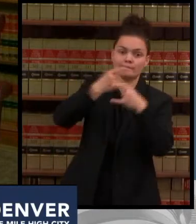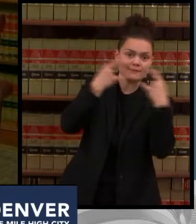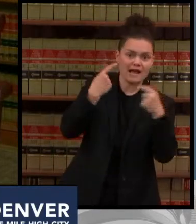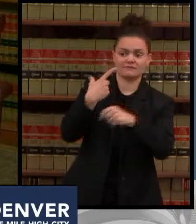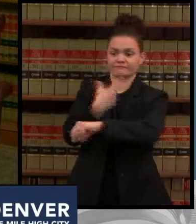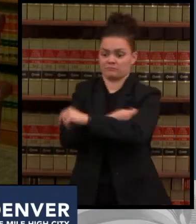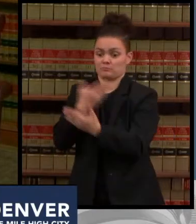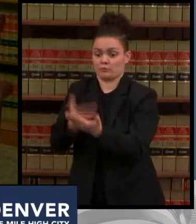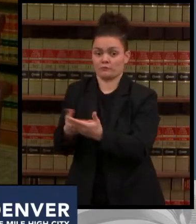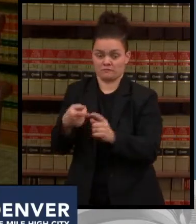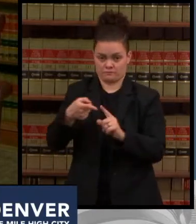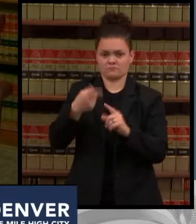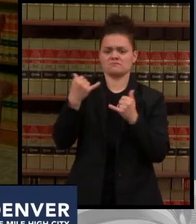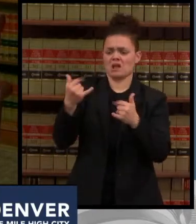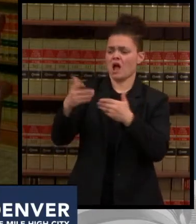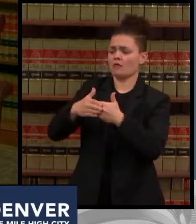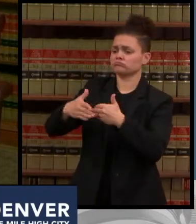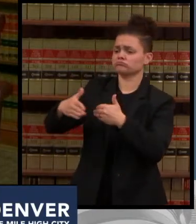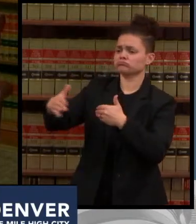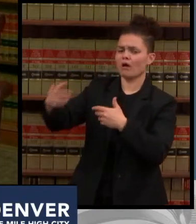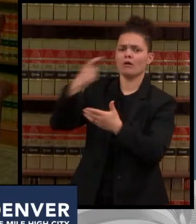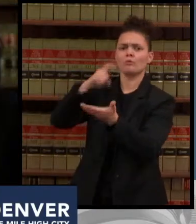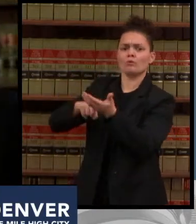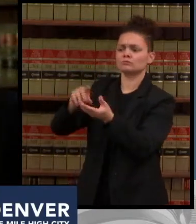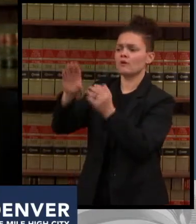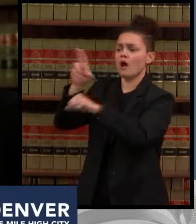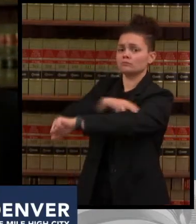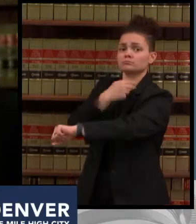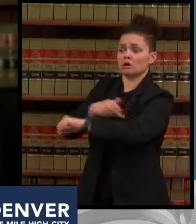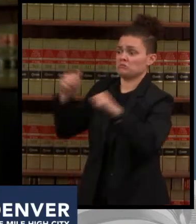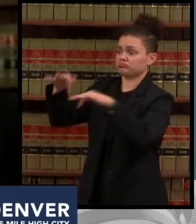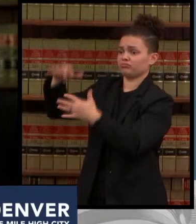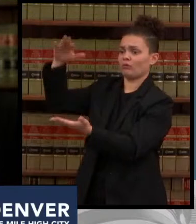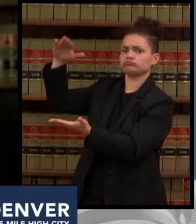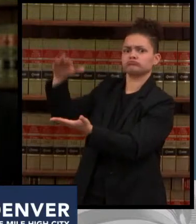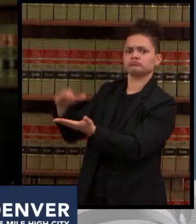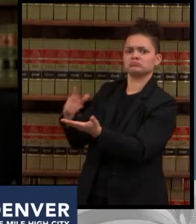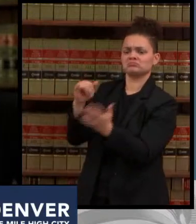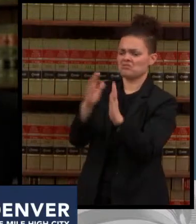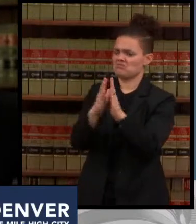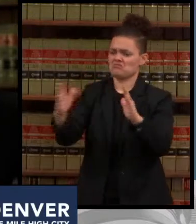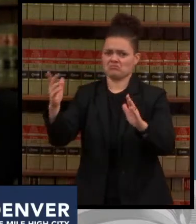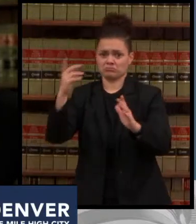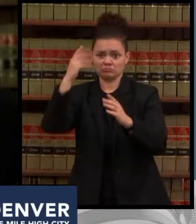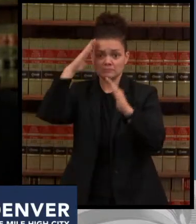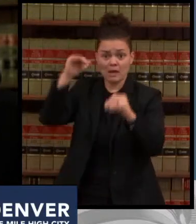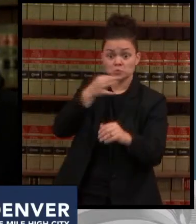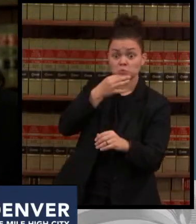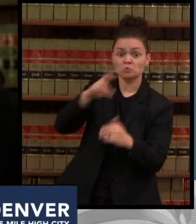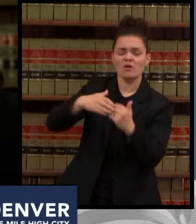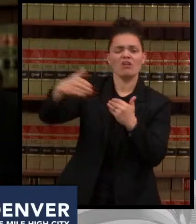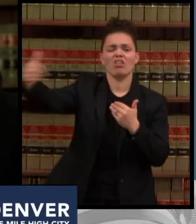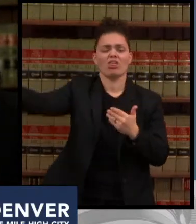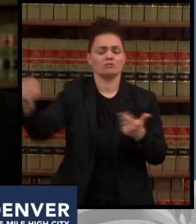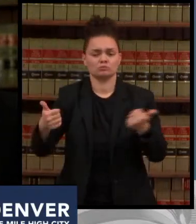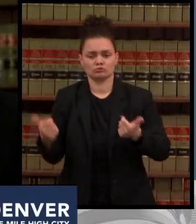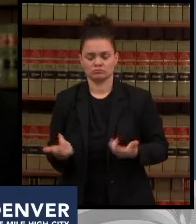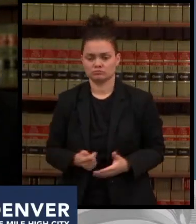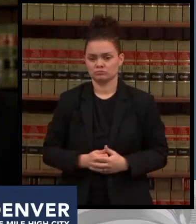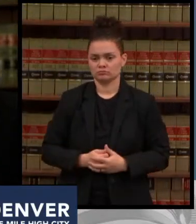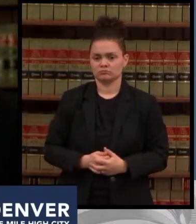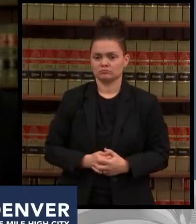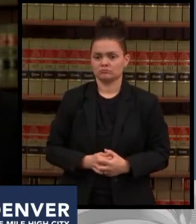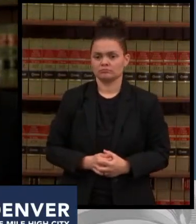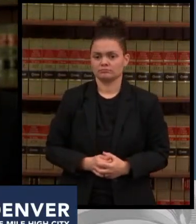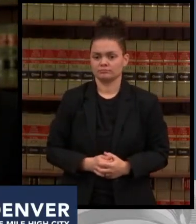you hear that? Yeah. Hi, Dr. Bill Berman, the Public Health Institute at Denver Health. I think the experience from throughout the pandemic and